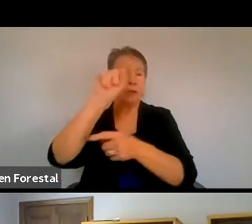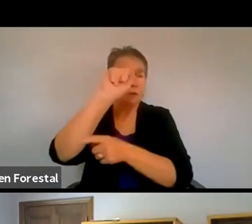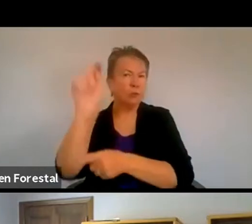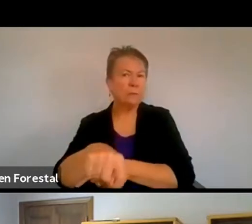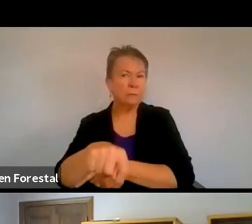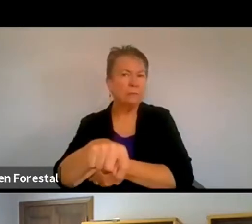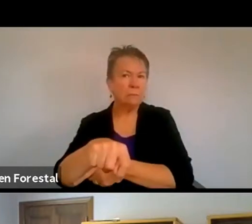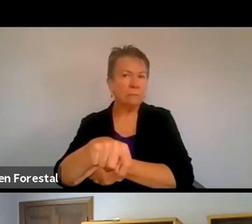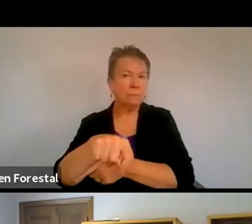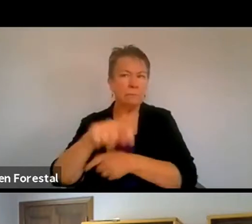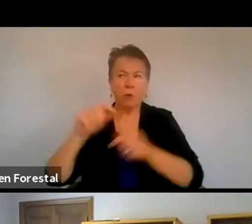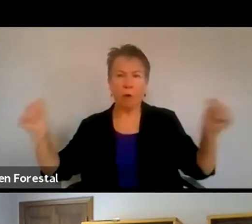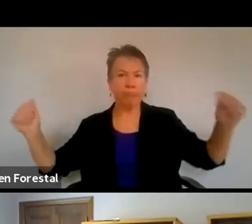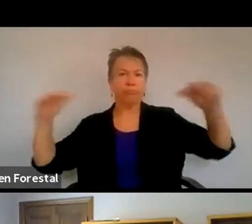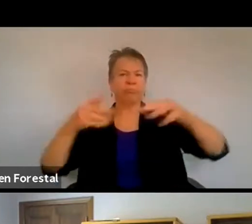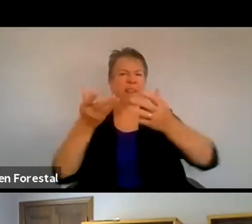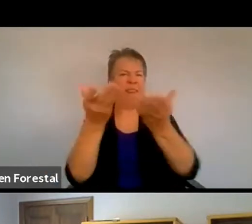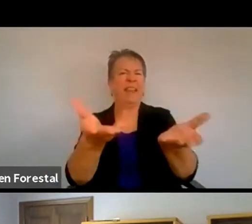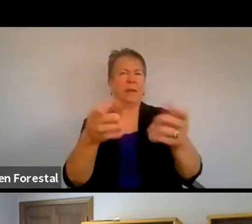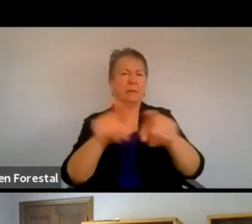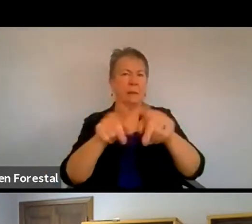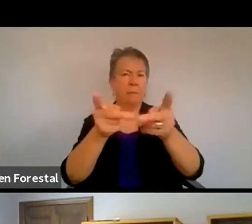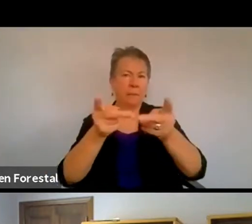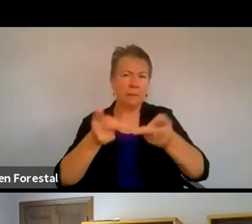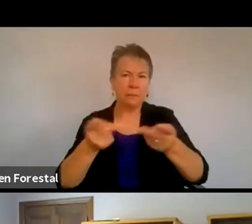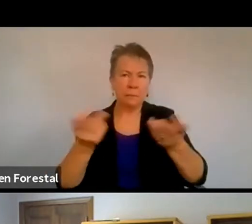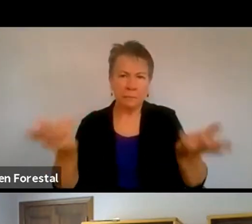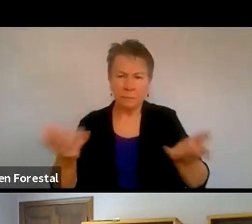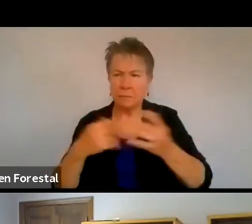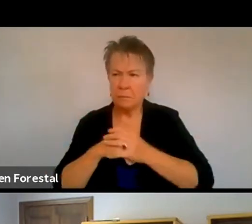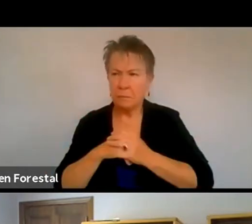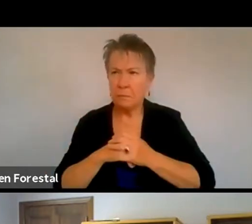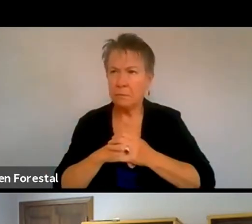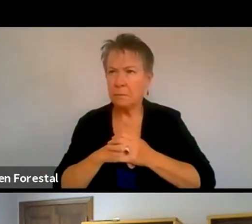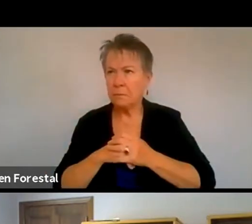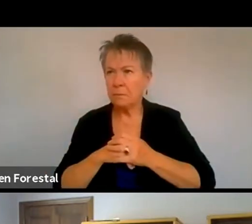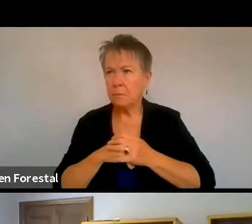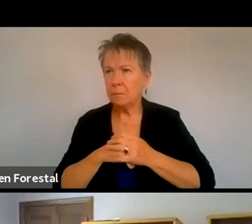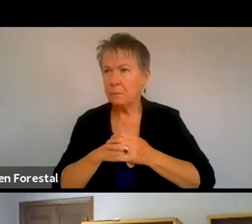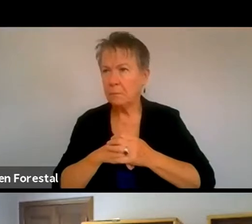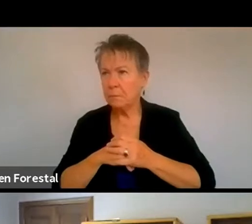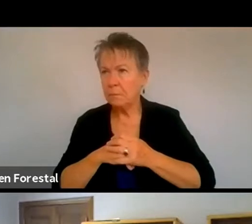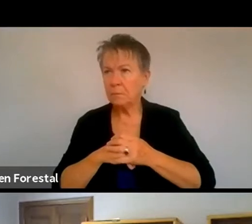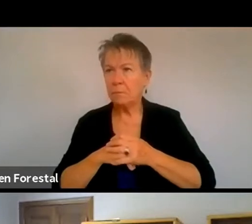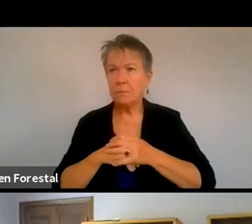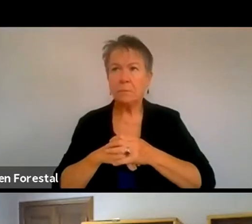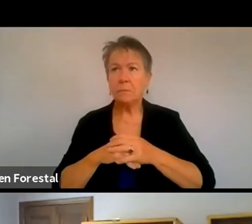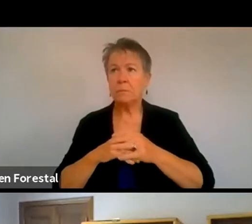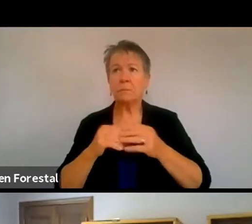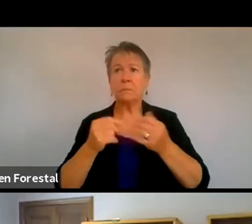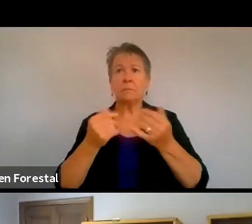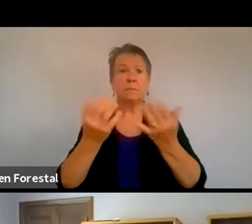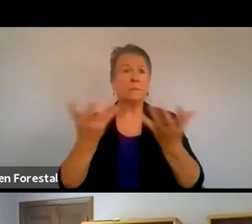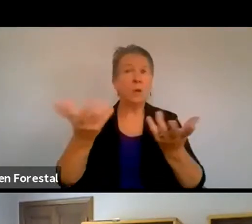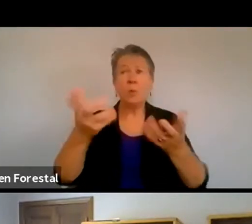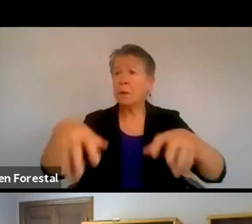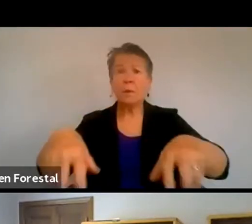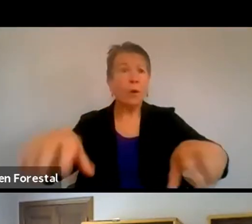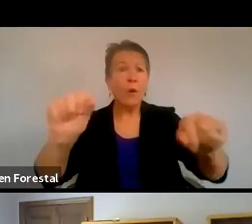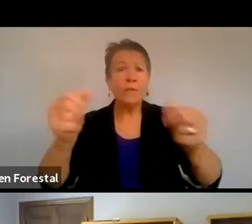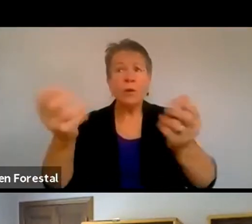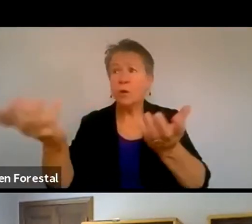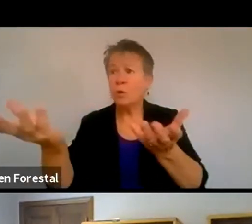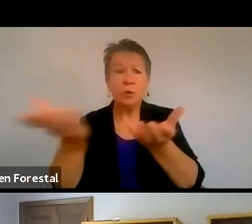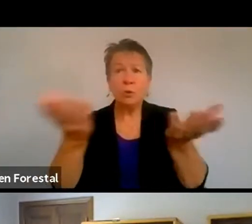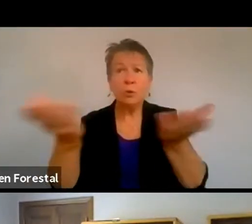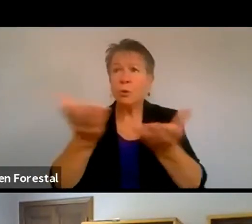and Michelle, I'm going to go to you all. I'm not sure how you want to run this, but we'll send it back to you, and we'll take our questions